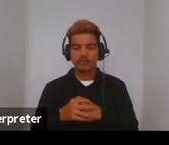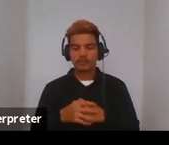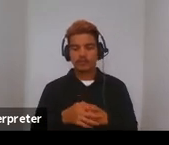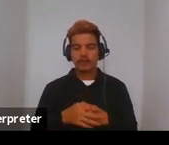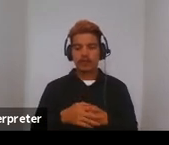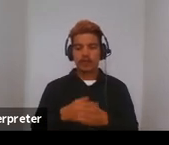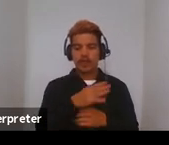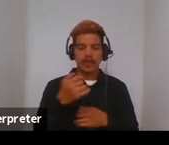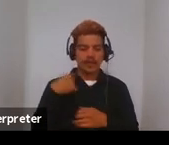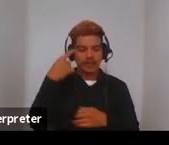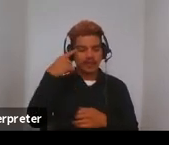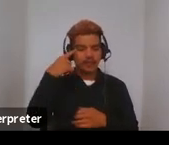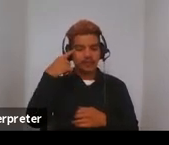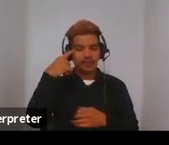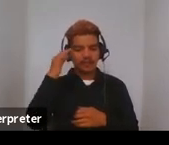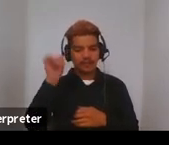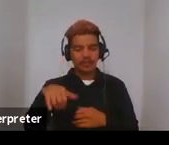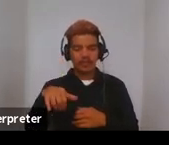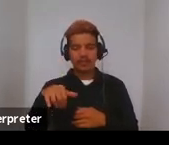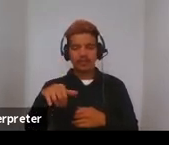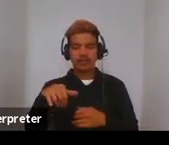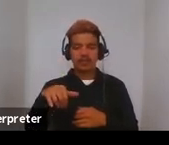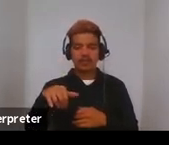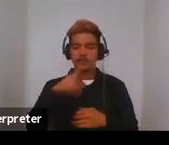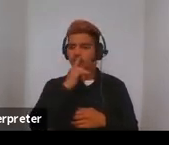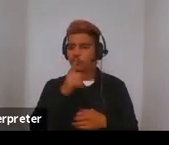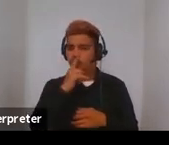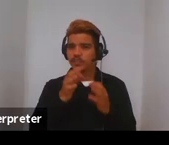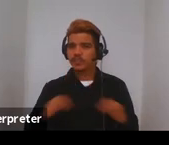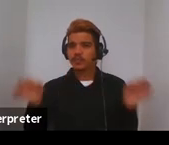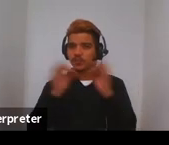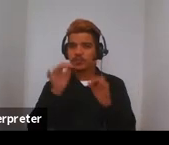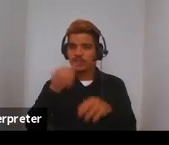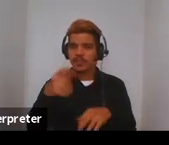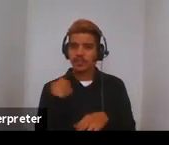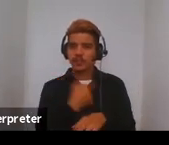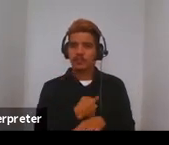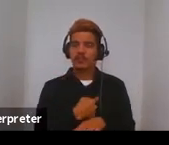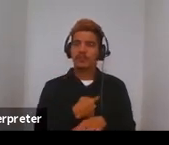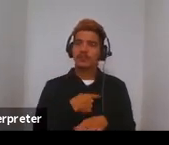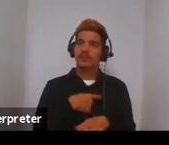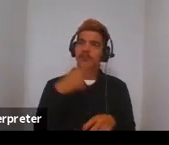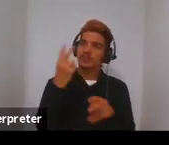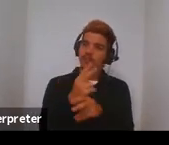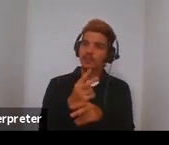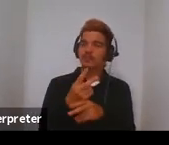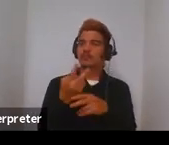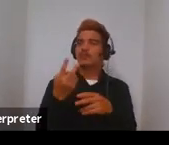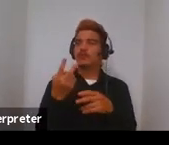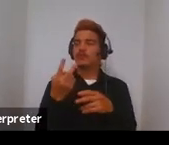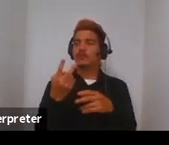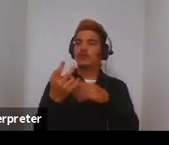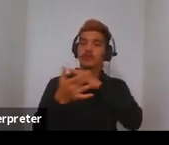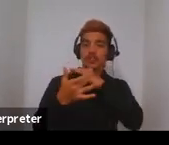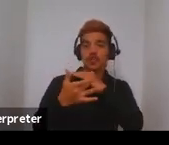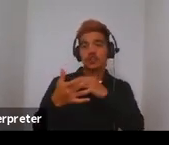I also think that it is really important that we keep technology as central in this. I